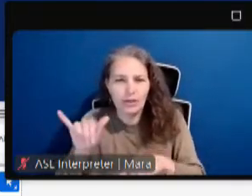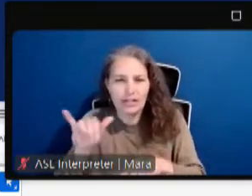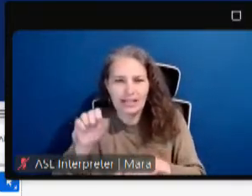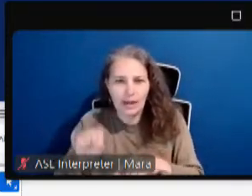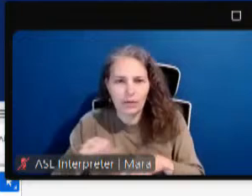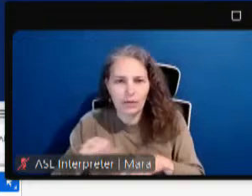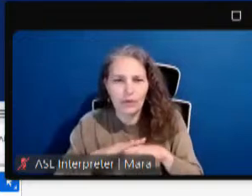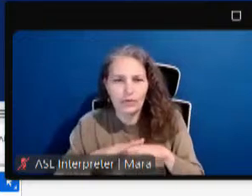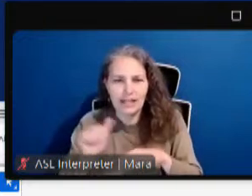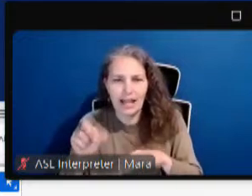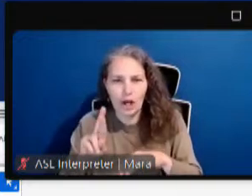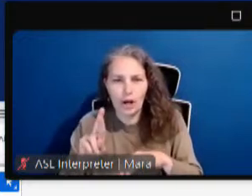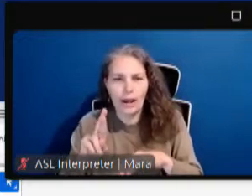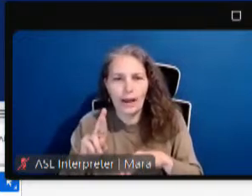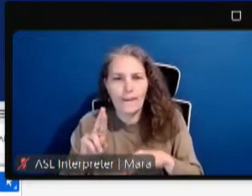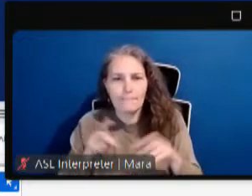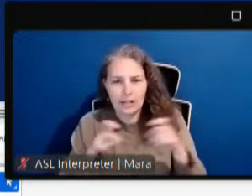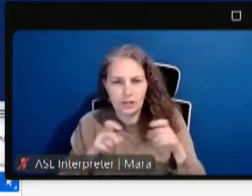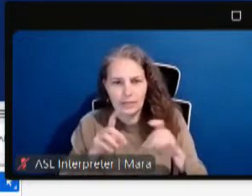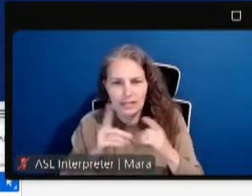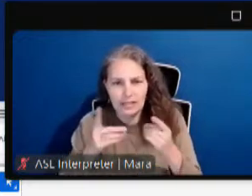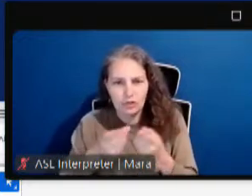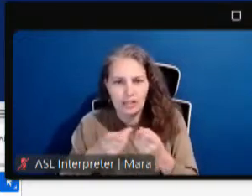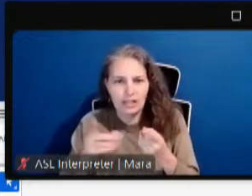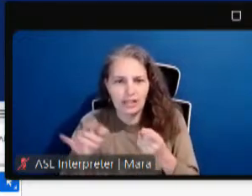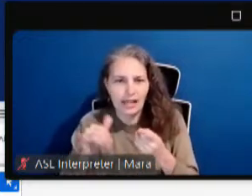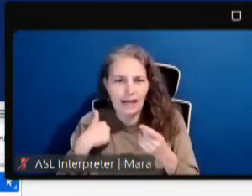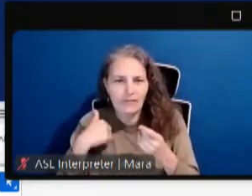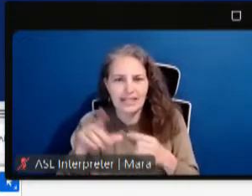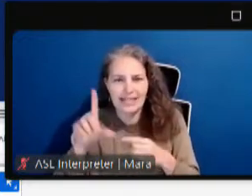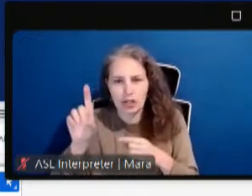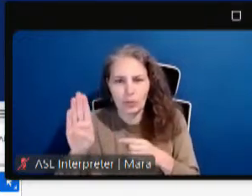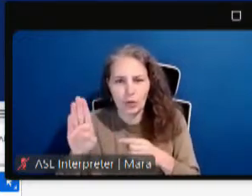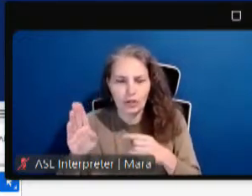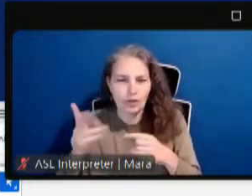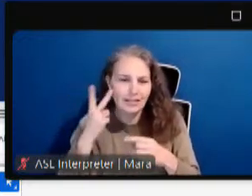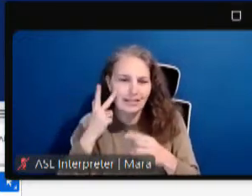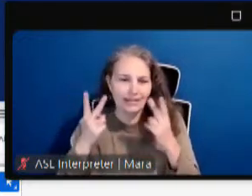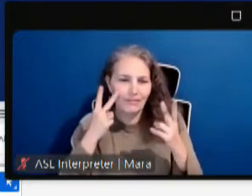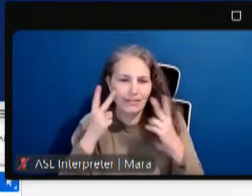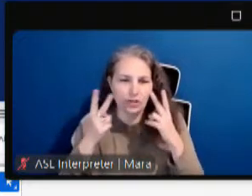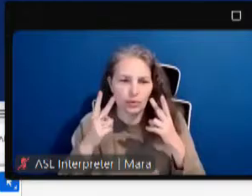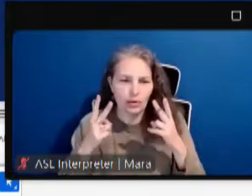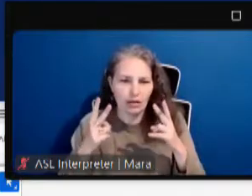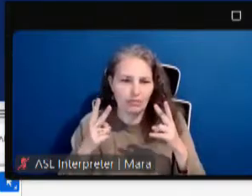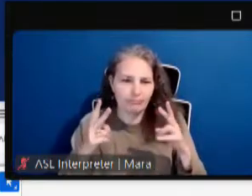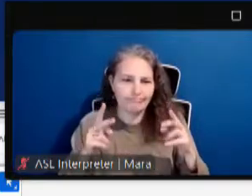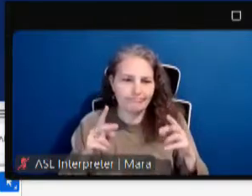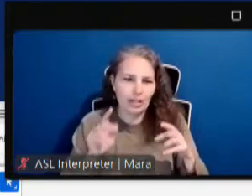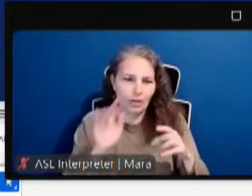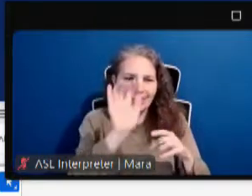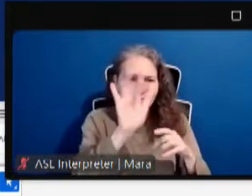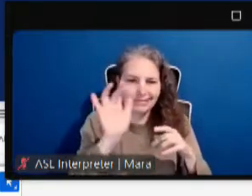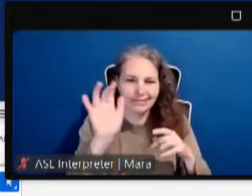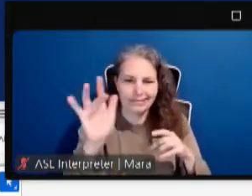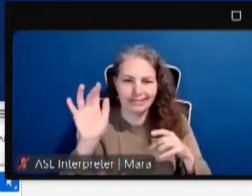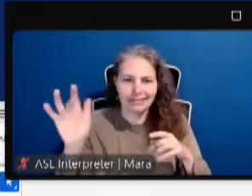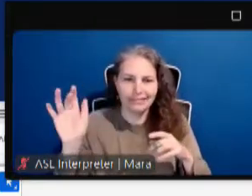data dashboard that's related to this, where you can, in a visual representation, see some of these results by clicking on